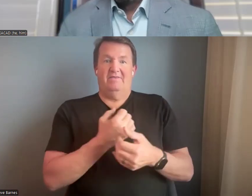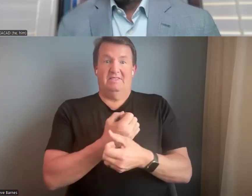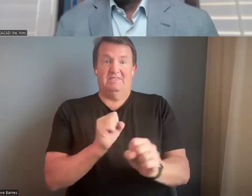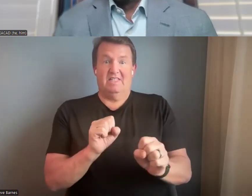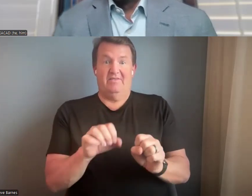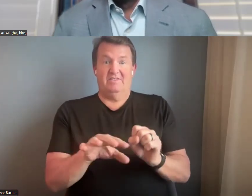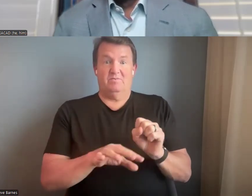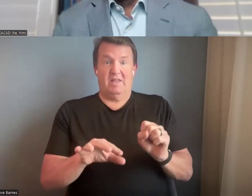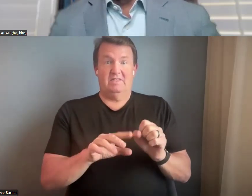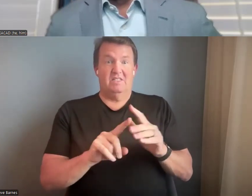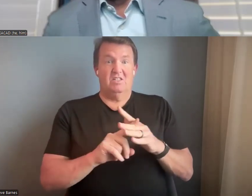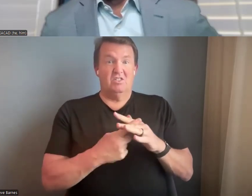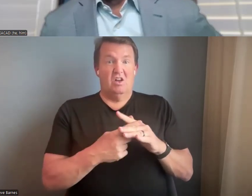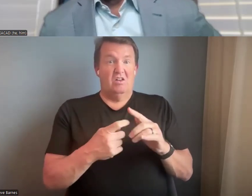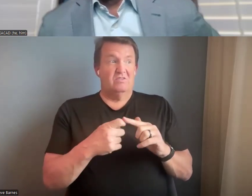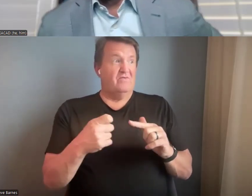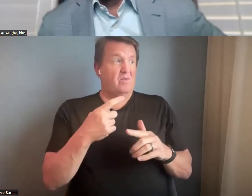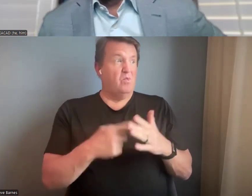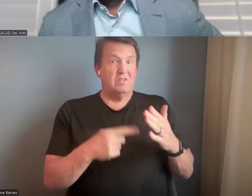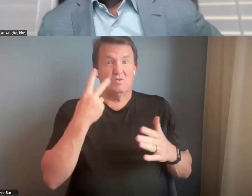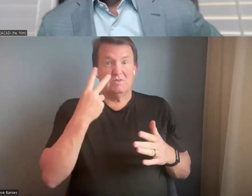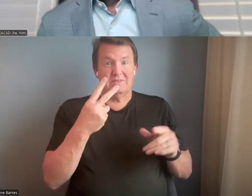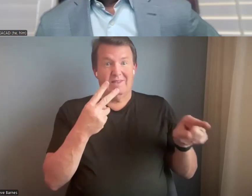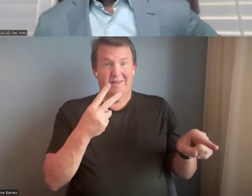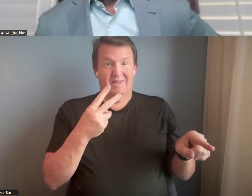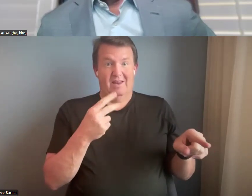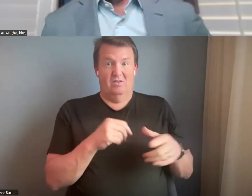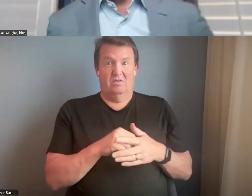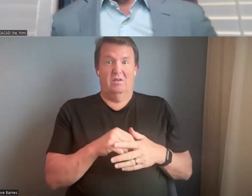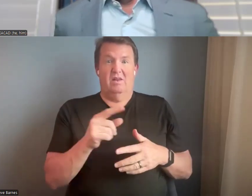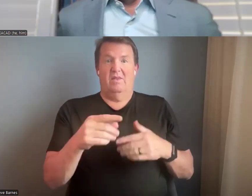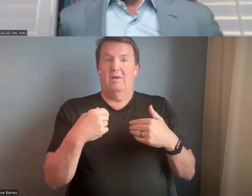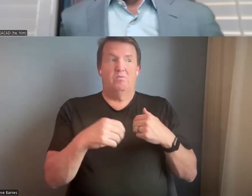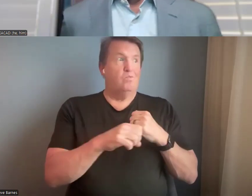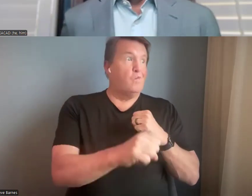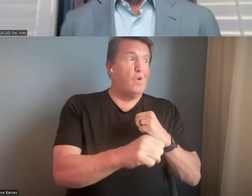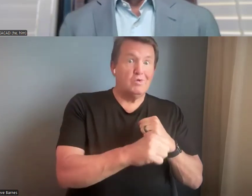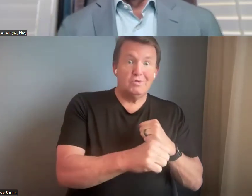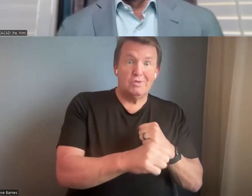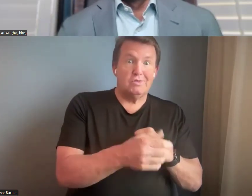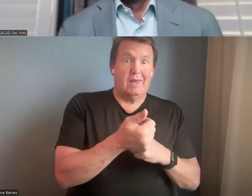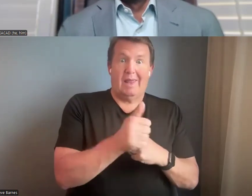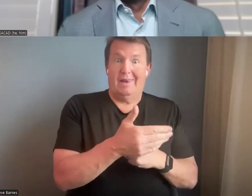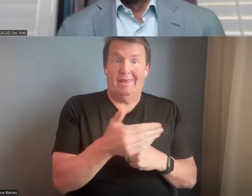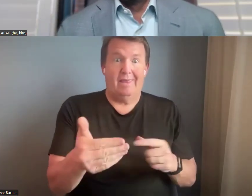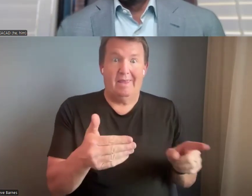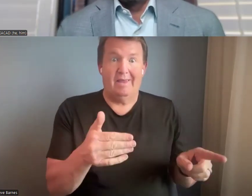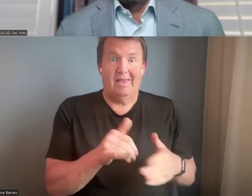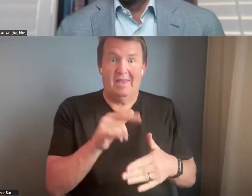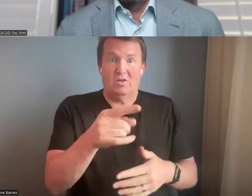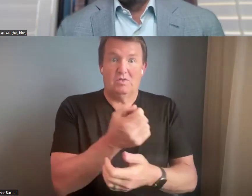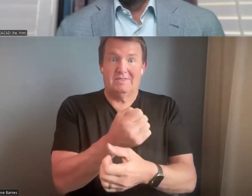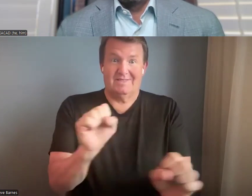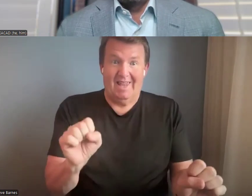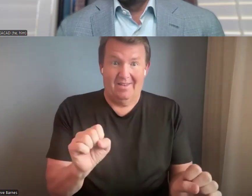starts from, what do you even see when you walk in? What do you see in those brochures? Is there any indication that you're safe as